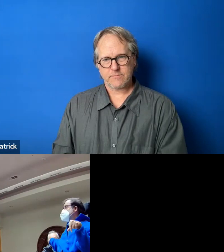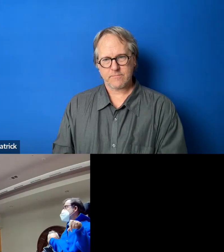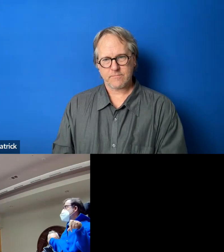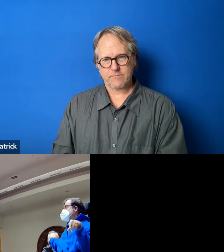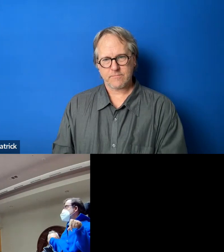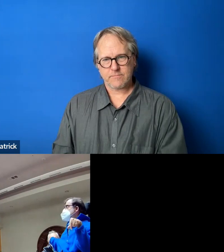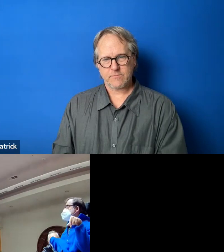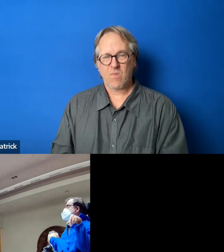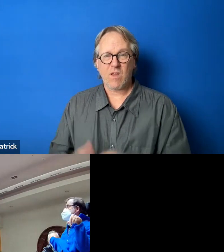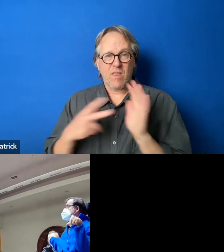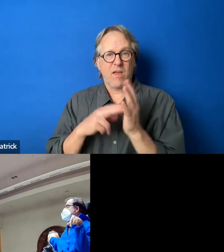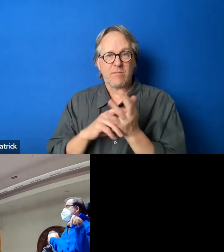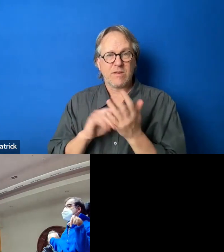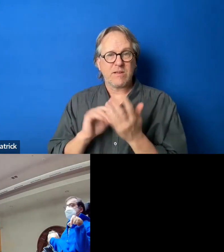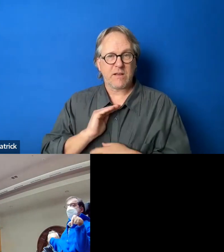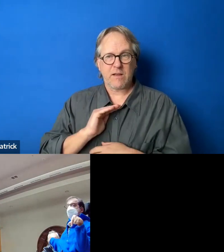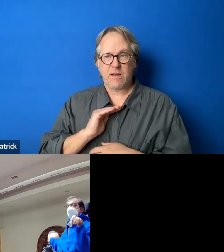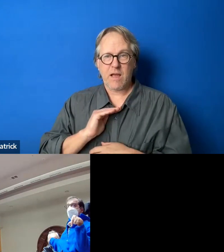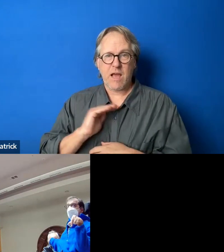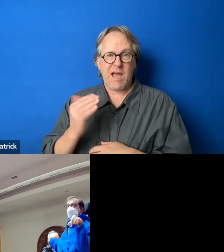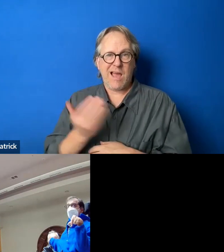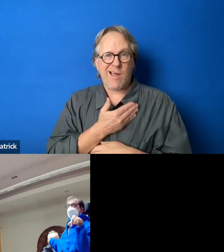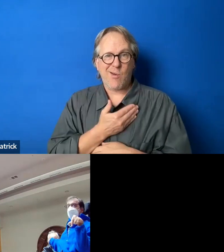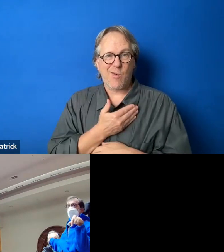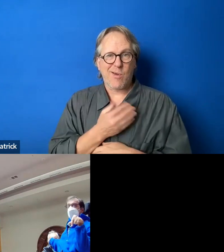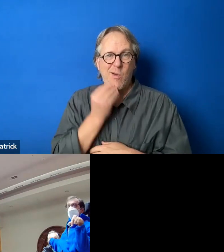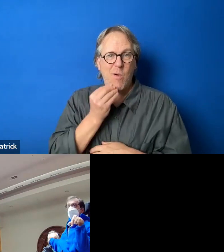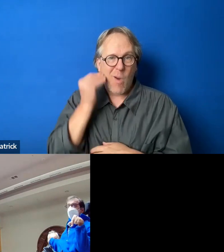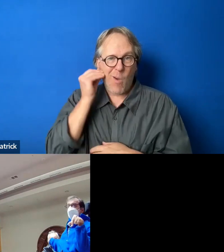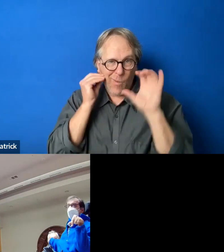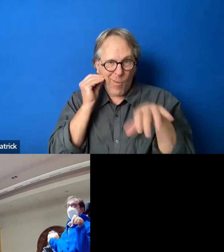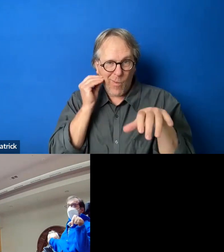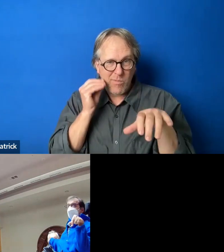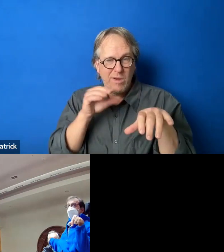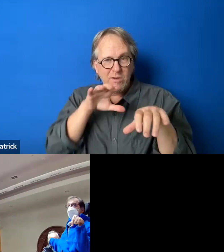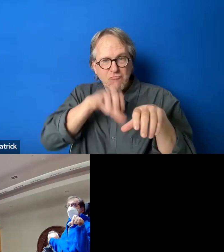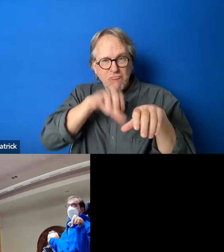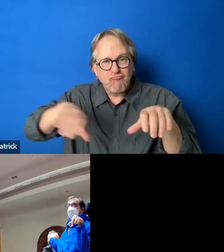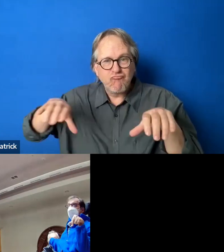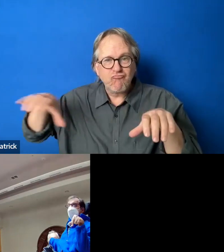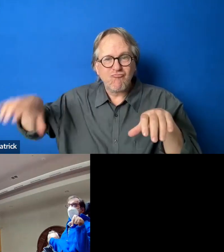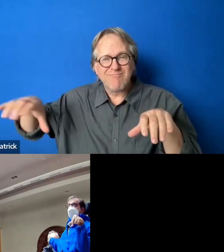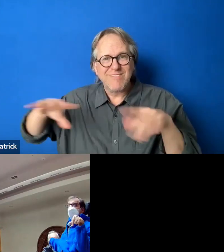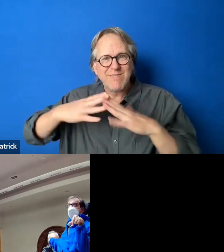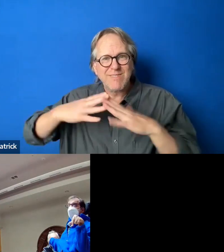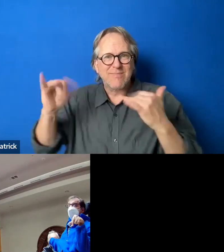making our neighborhoods war places. Anyway, I have PTSD.